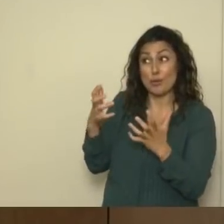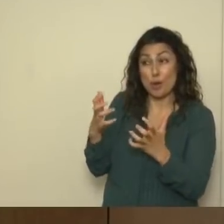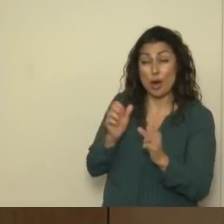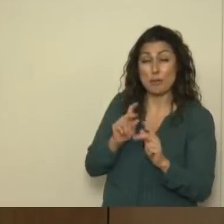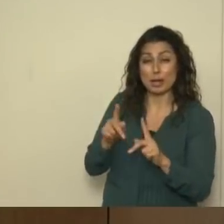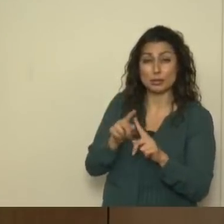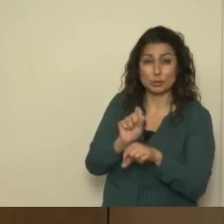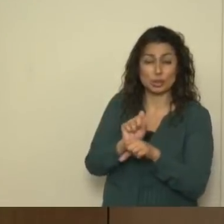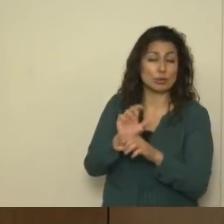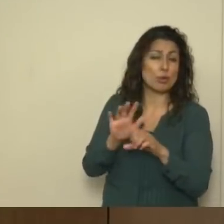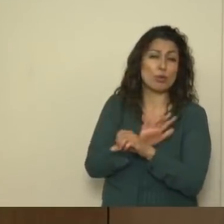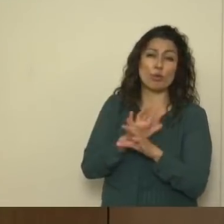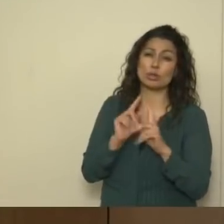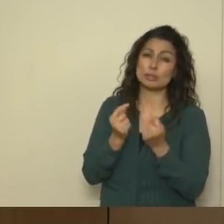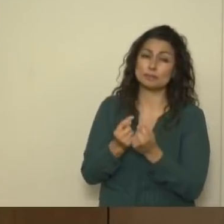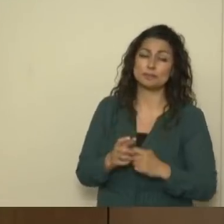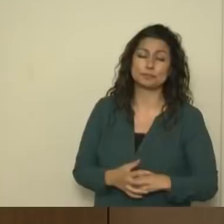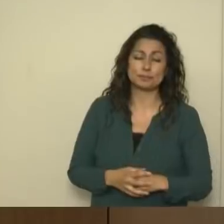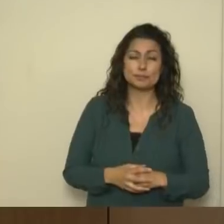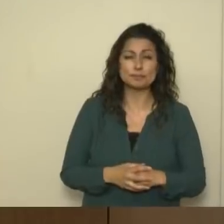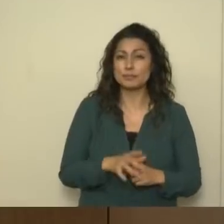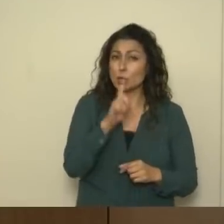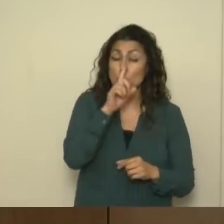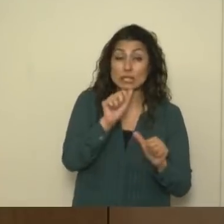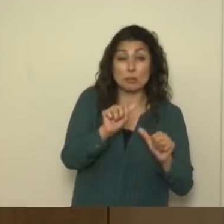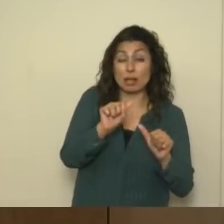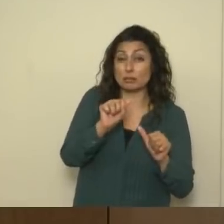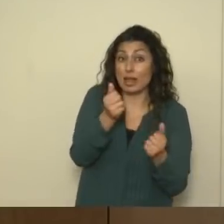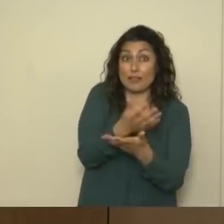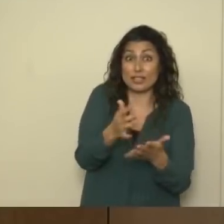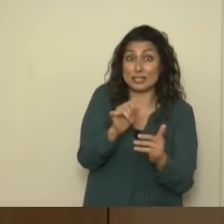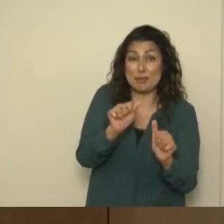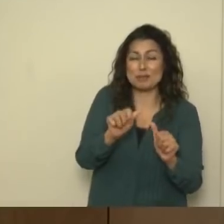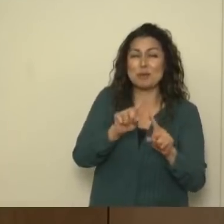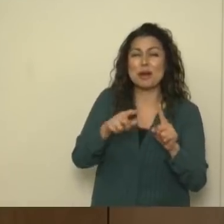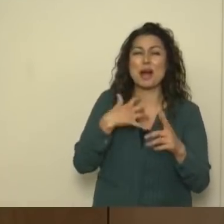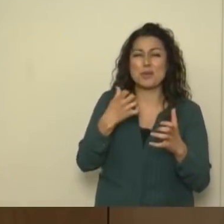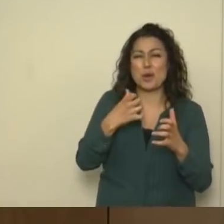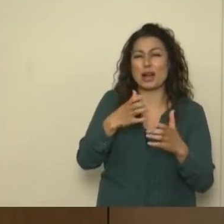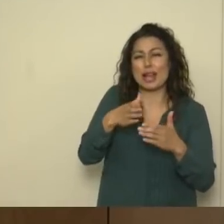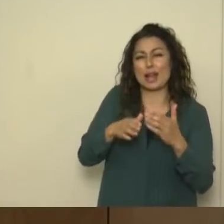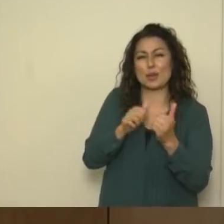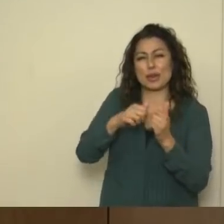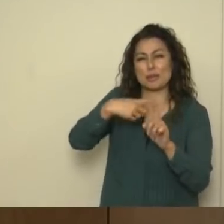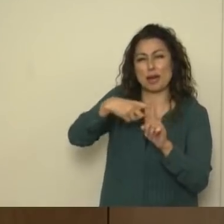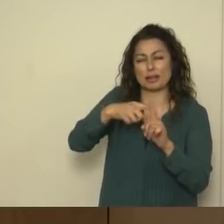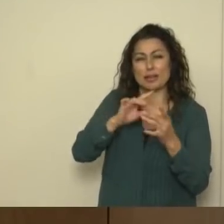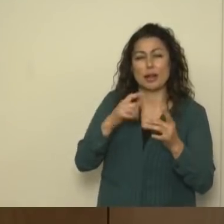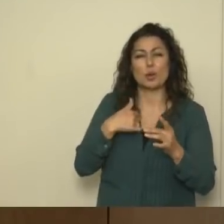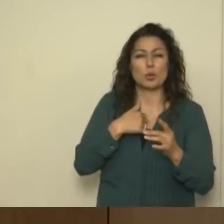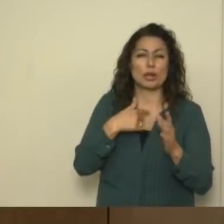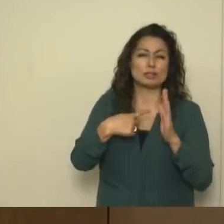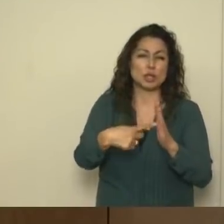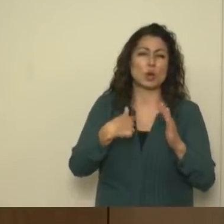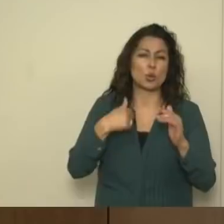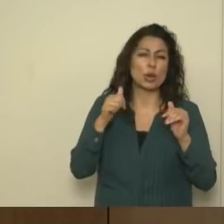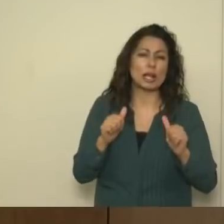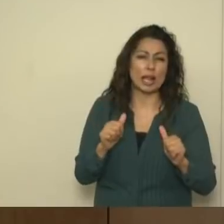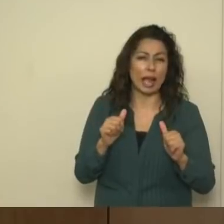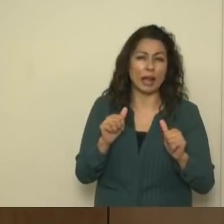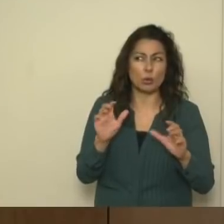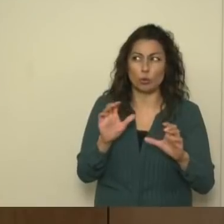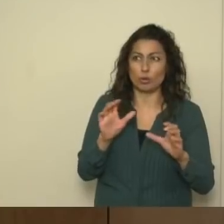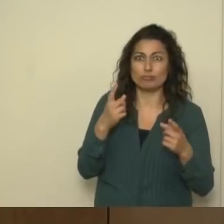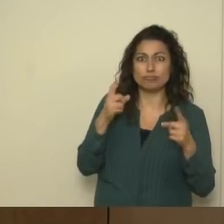the entire team. So I guess it's all possible, but I want to end on a high note. We've shown that we can really do well combating